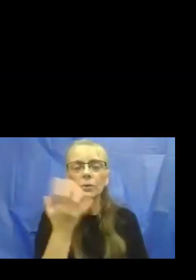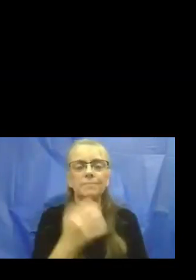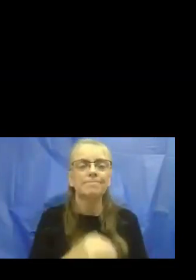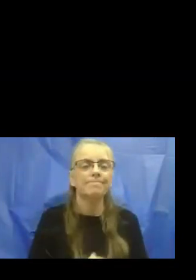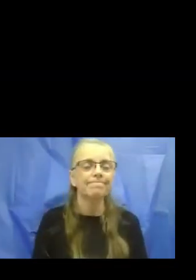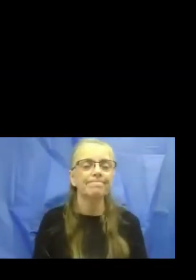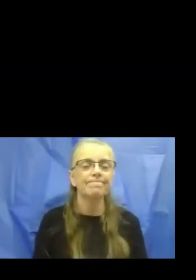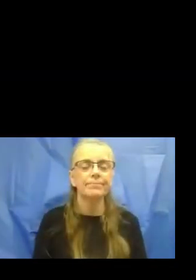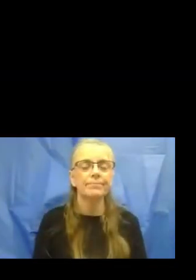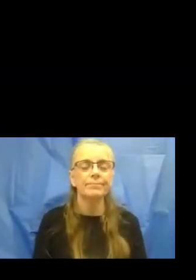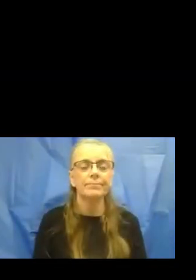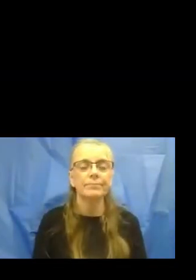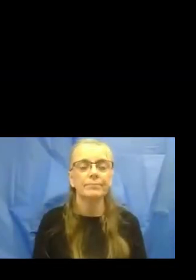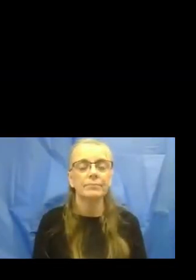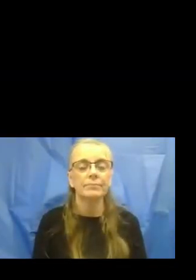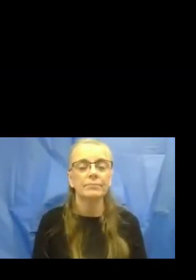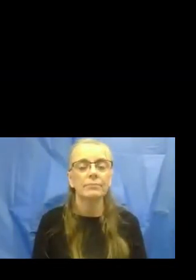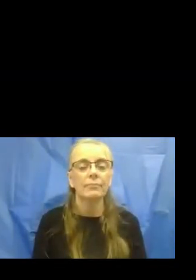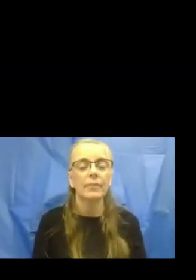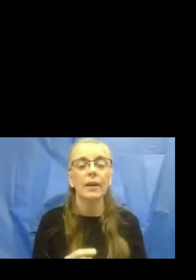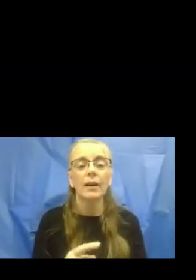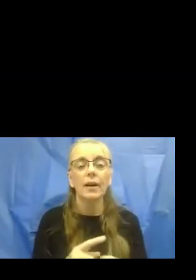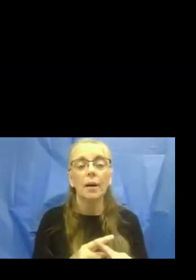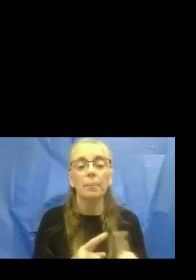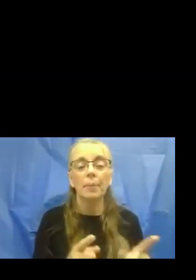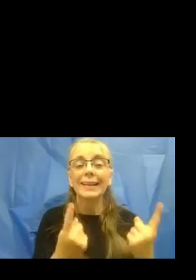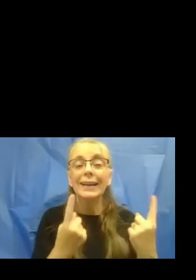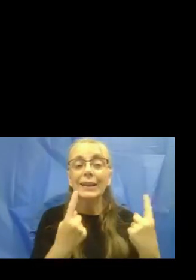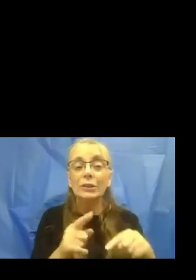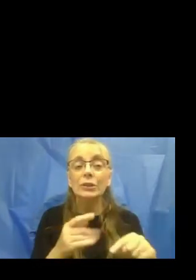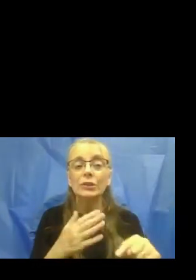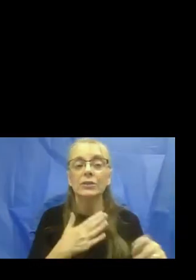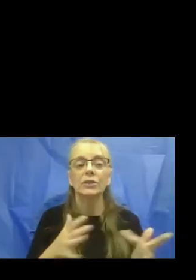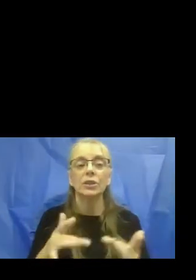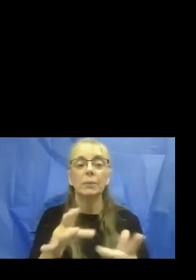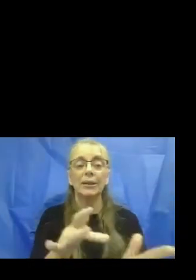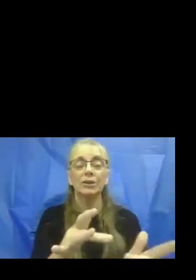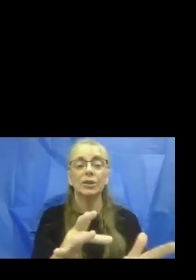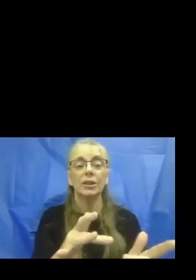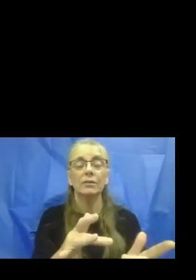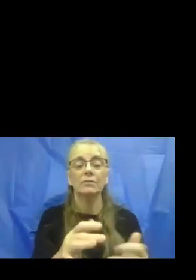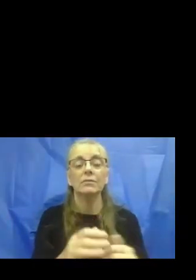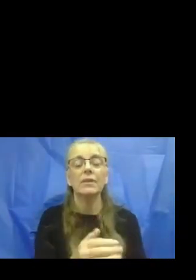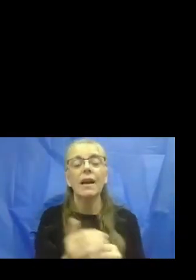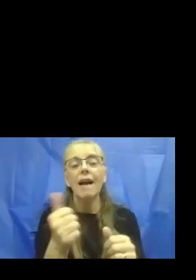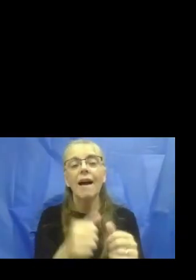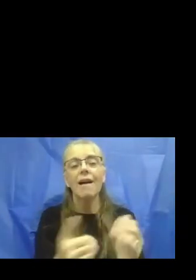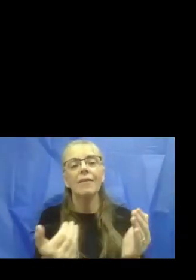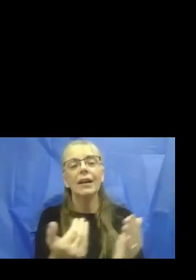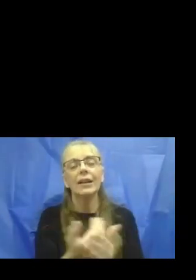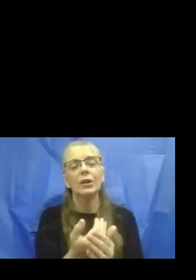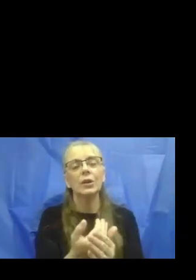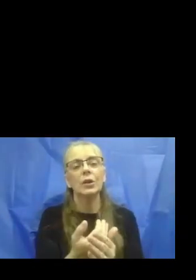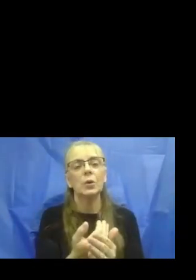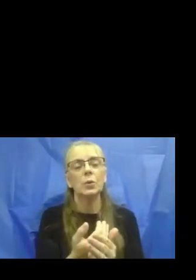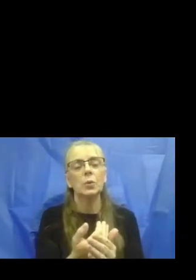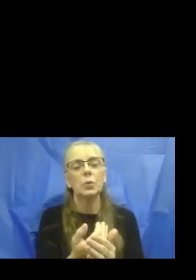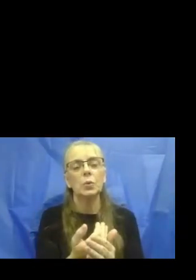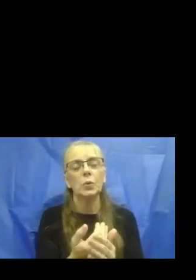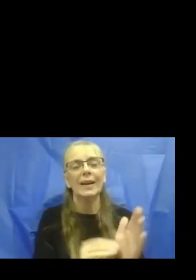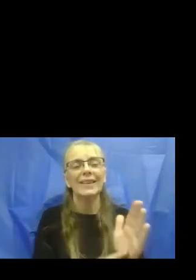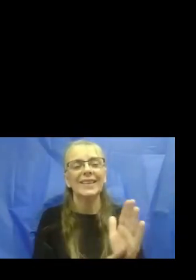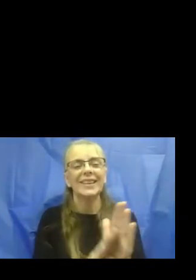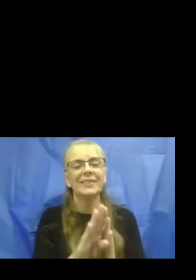parenting journey since then is that in every new stage of her growth and development, I find more and more